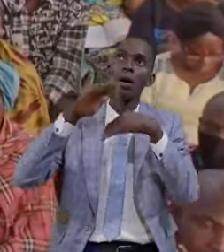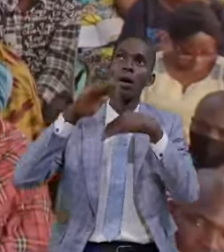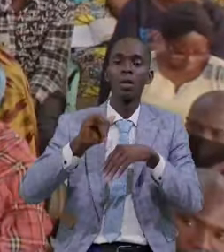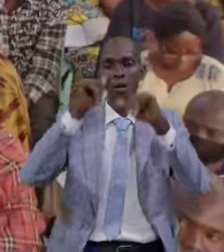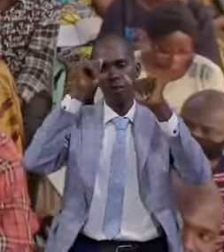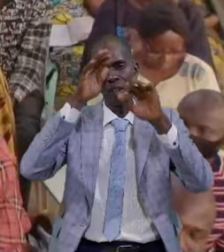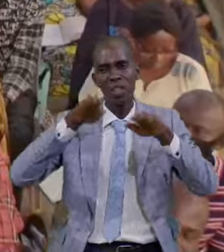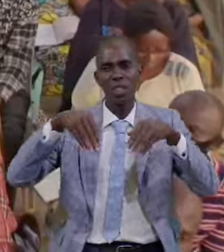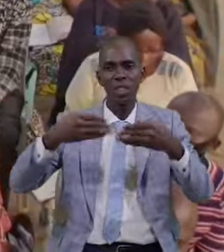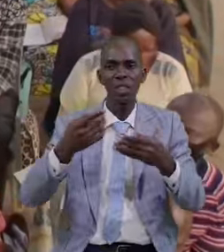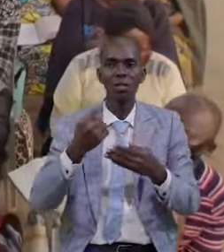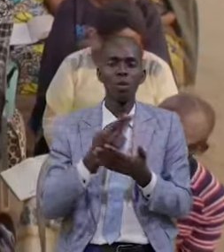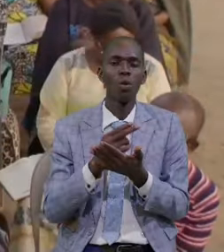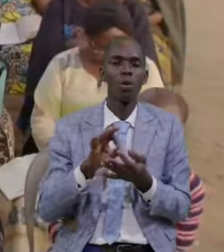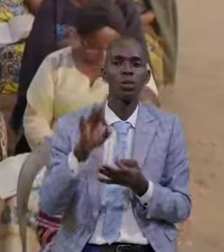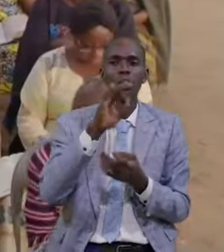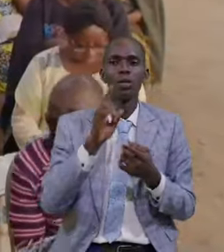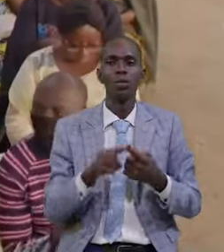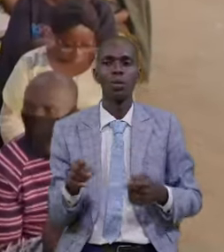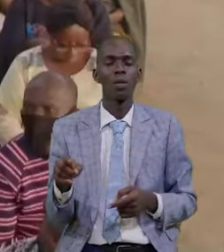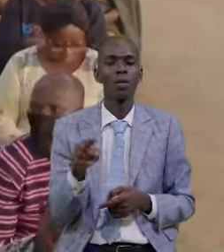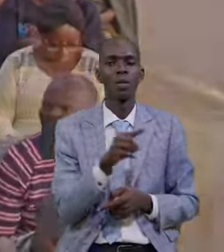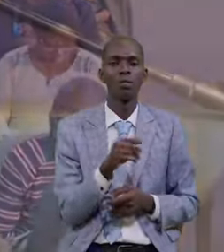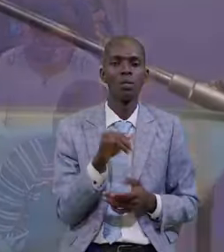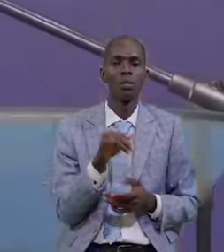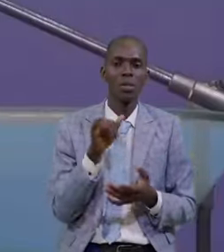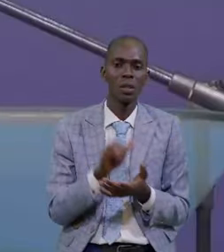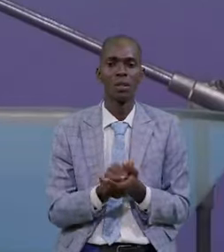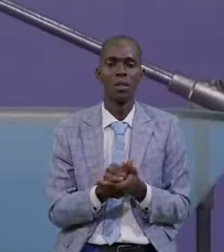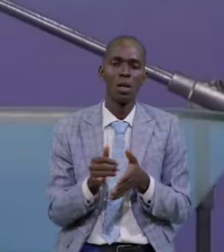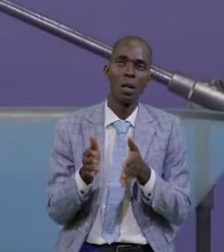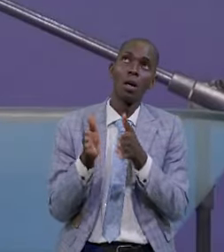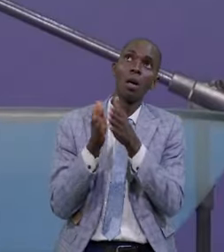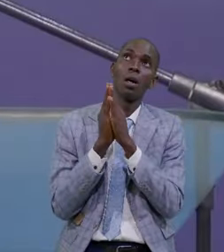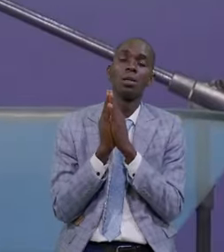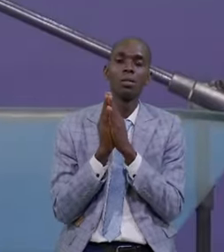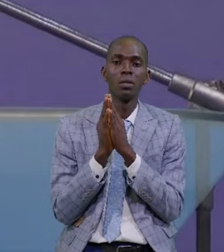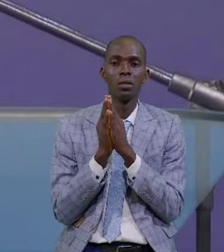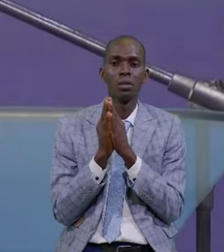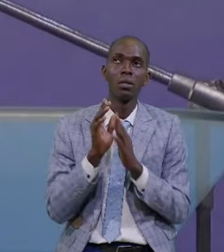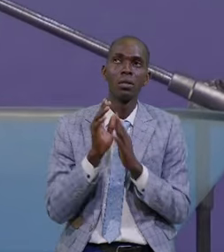Holy Spirit to them that ask him?